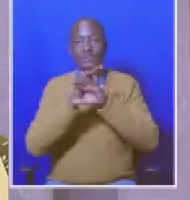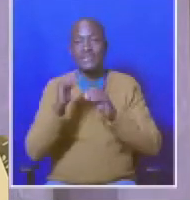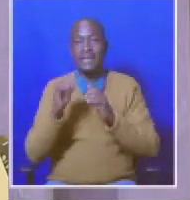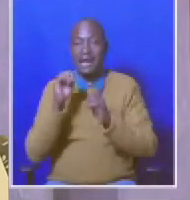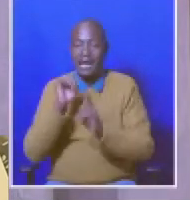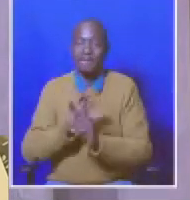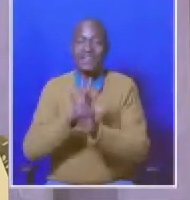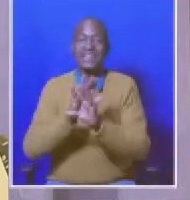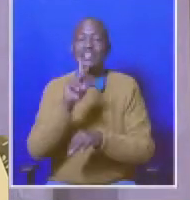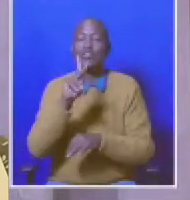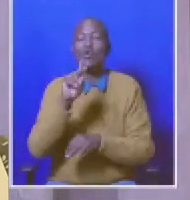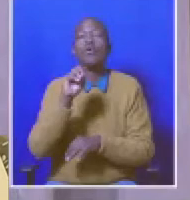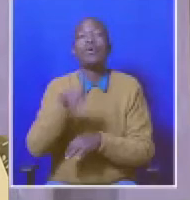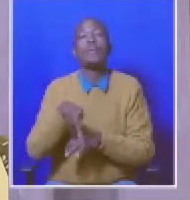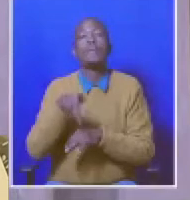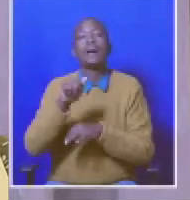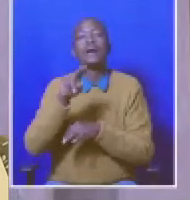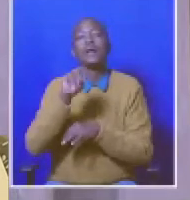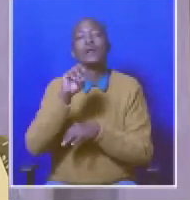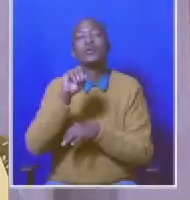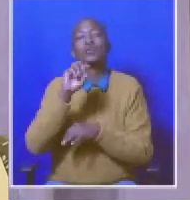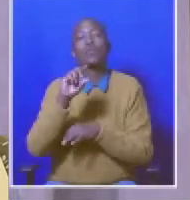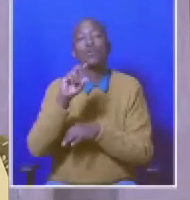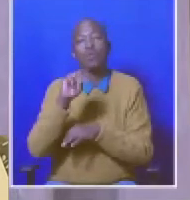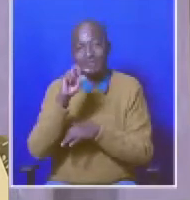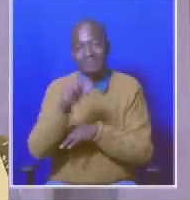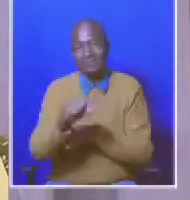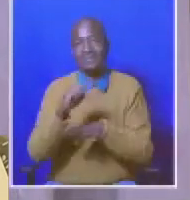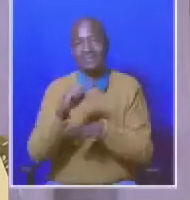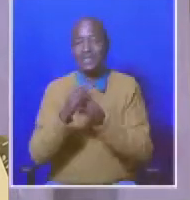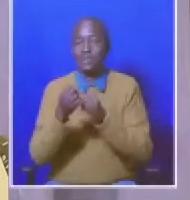report in the coming week.